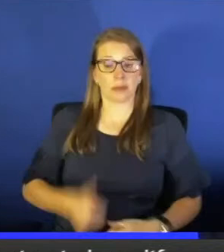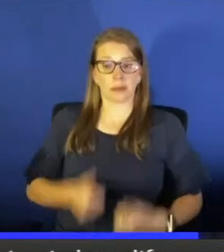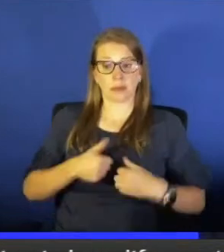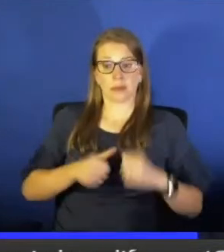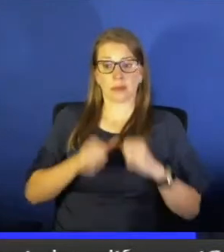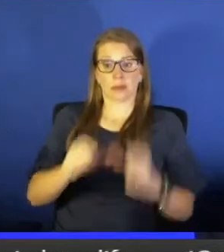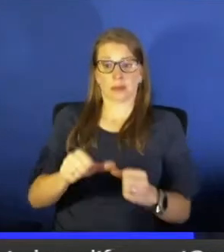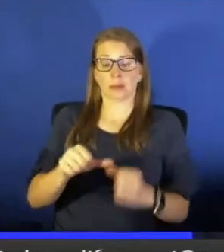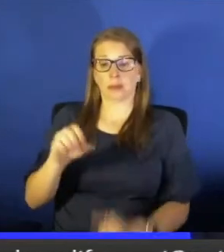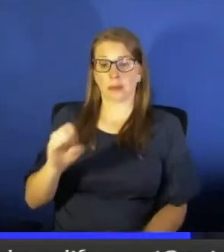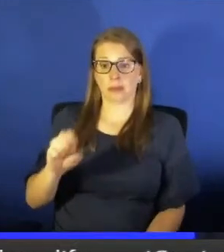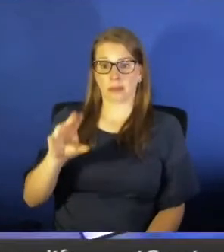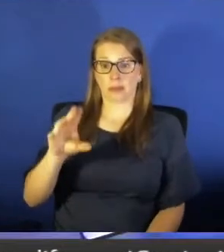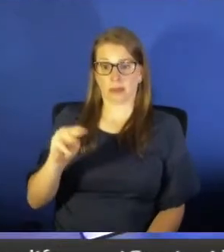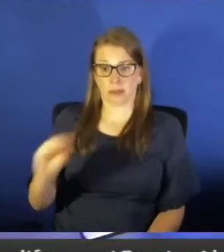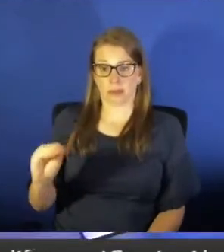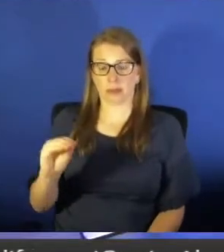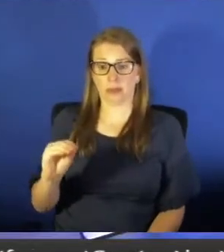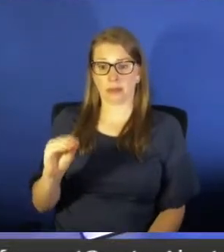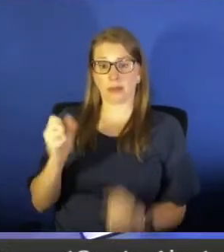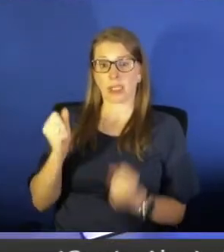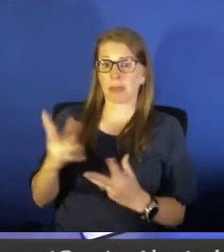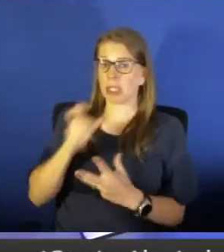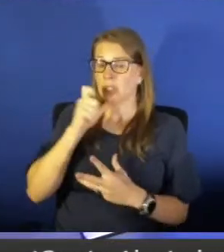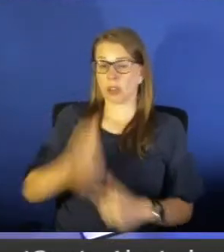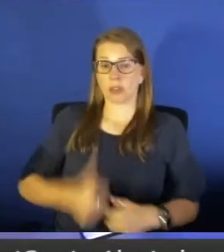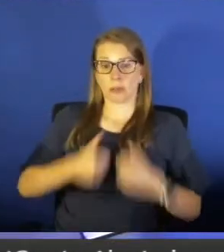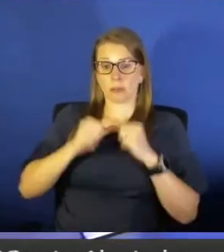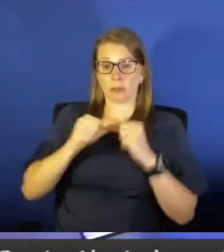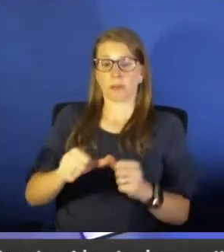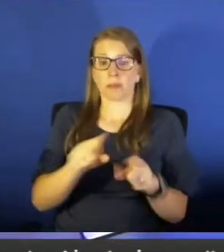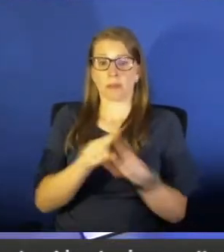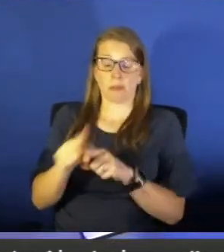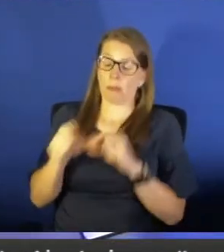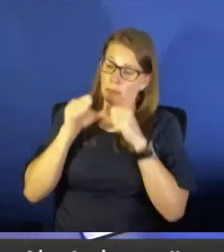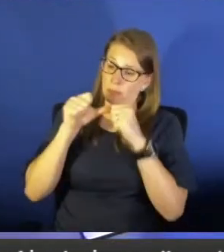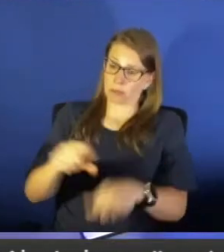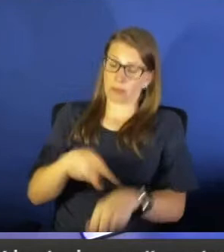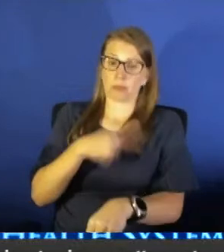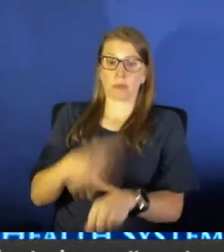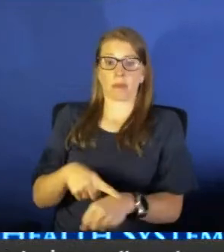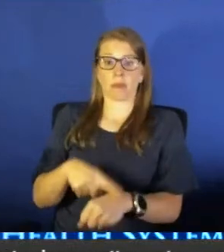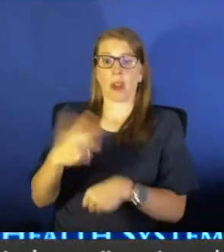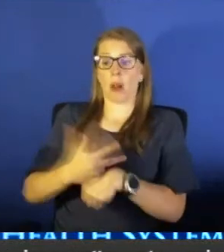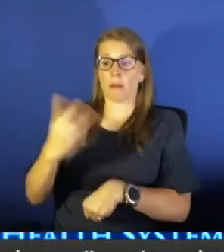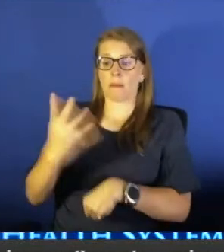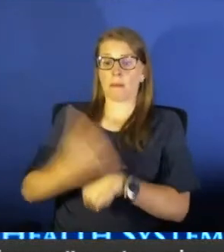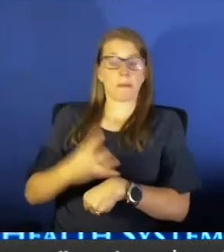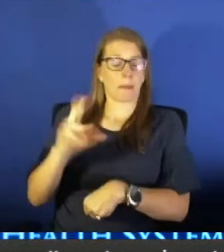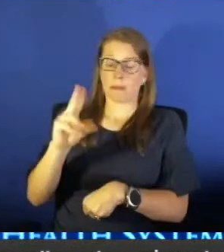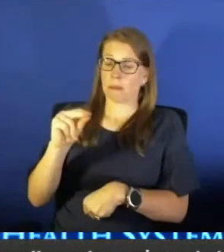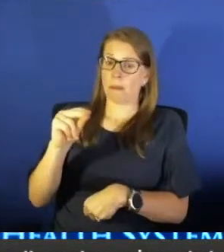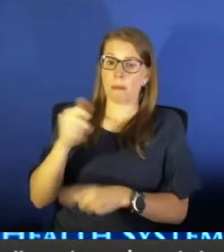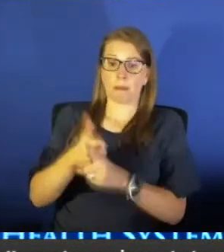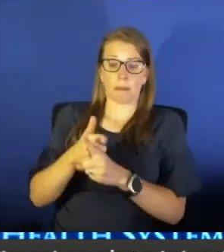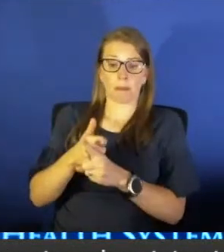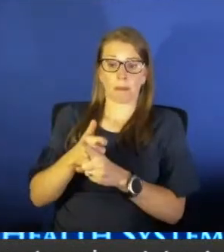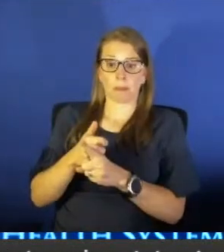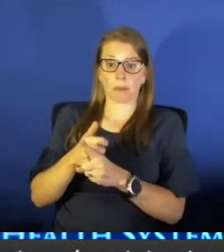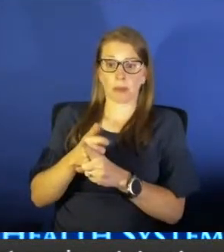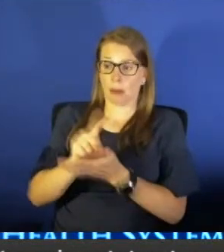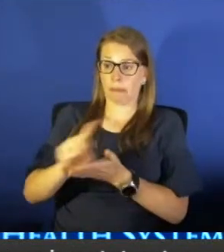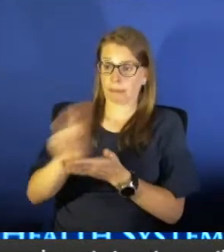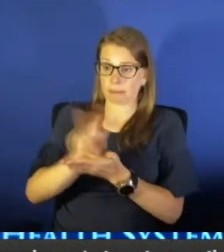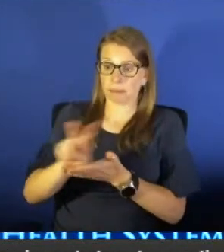fact, the majority don't survive. Yeah, and they're on it for so long. It's not like you go on it for 3 or 4 days and come off. She was on for several weeks, and we